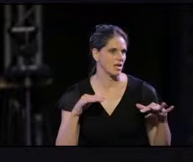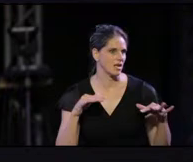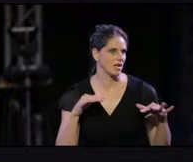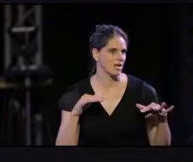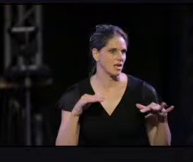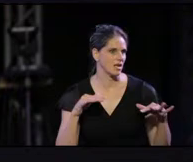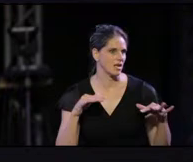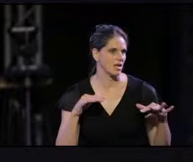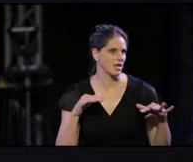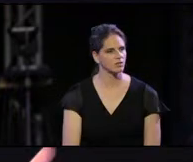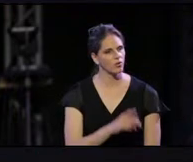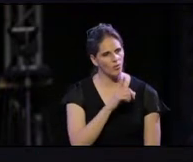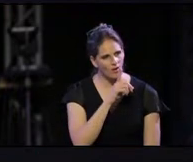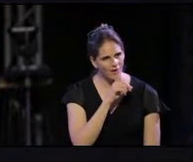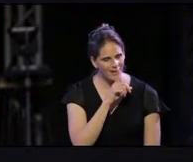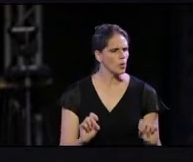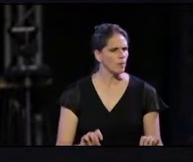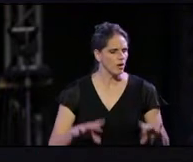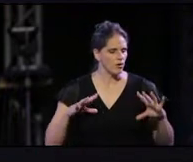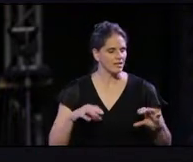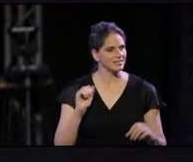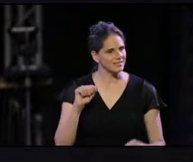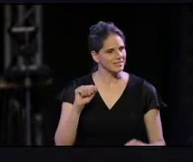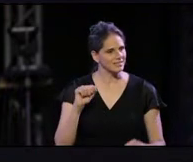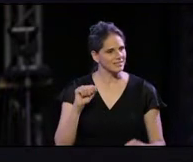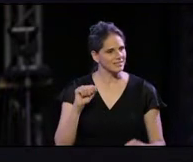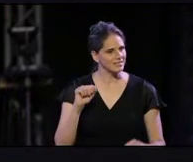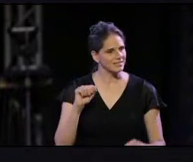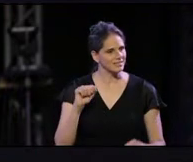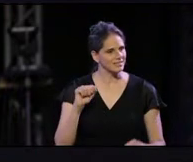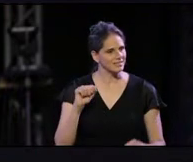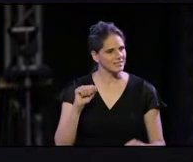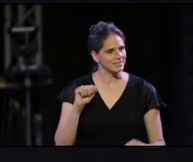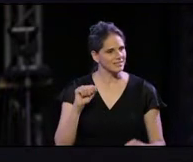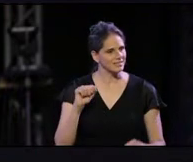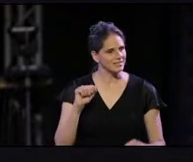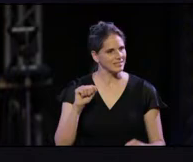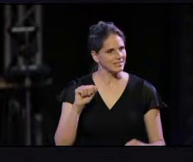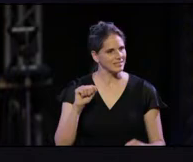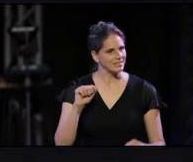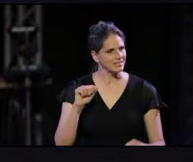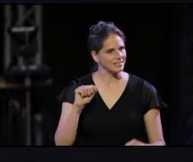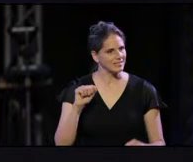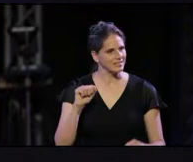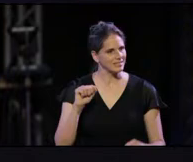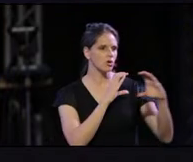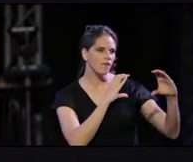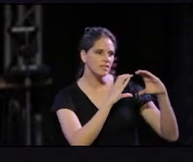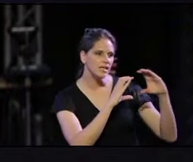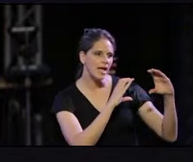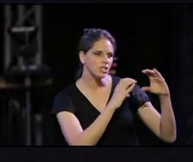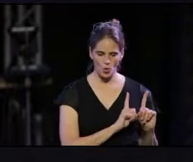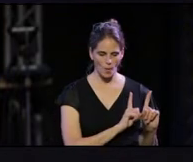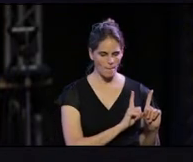things. He did that before his death. What he does is he has conversations with people.